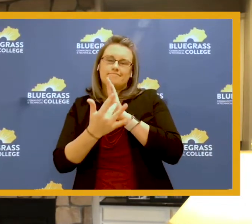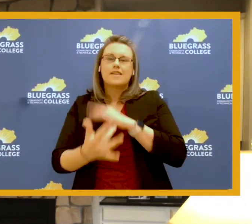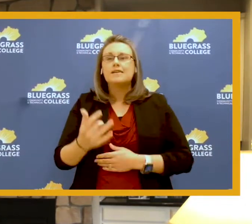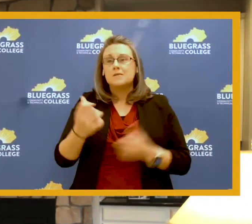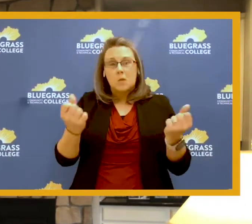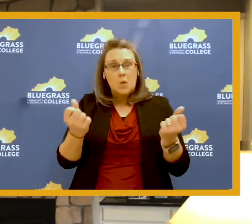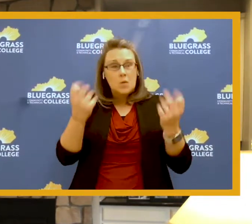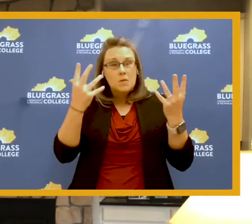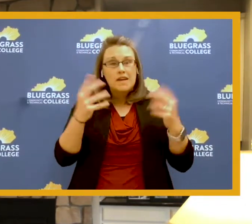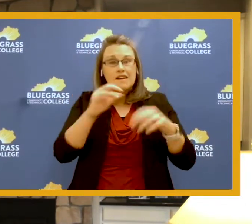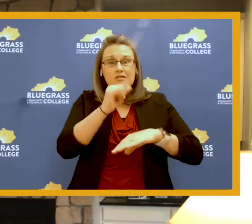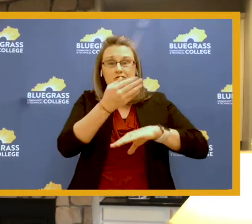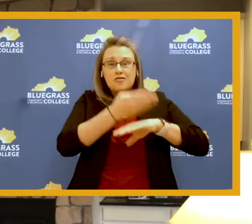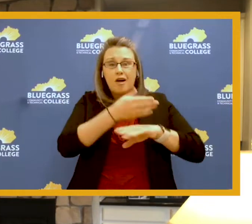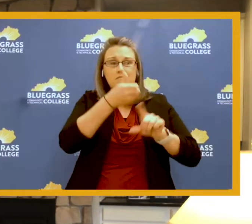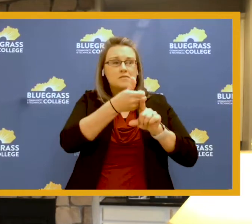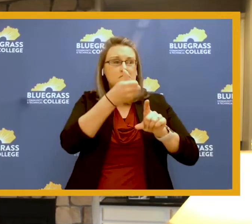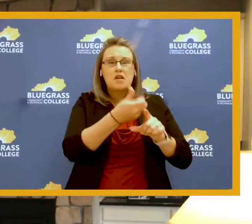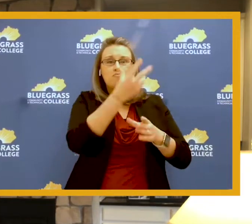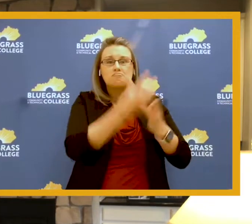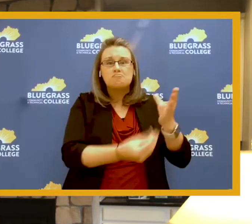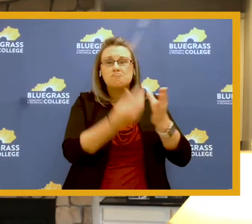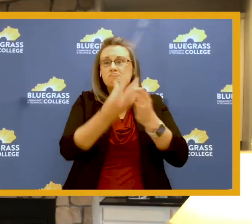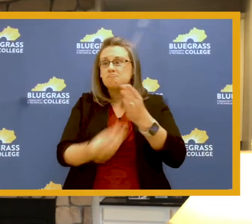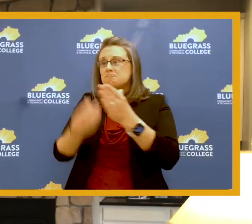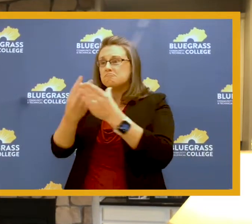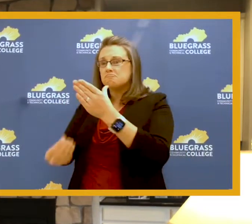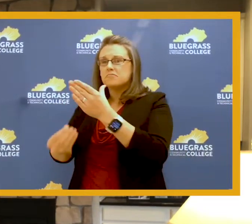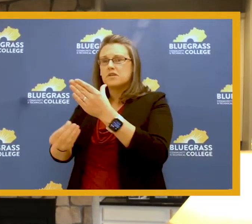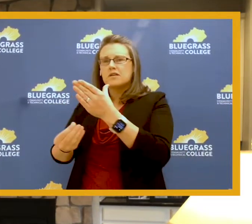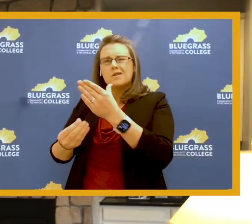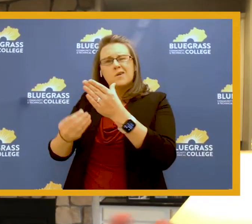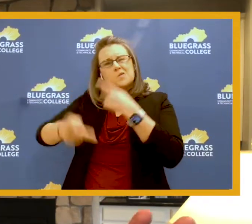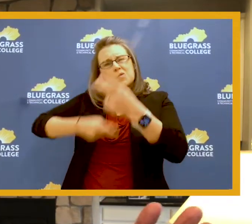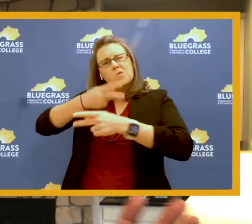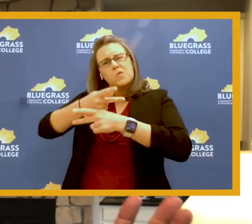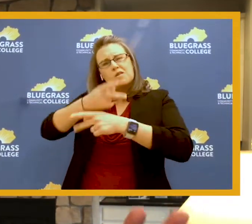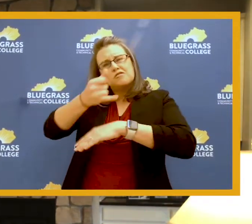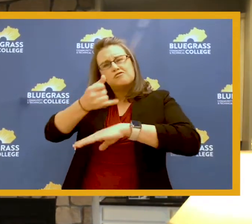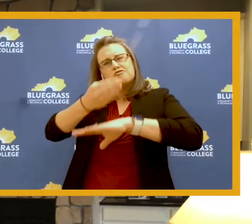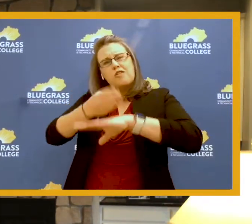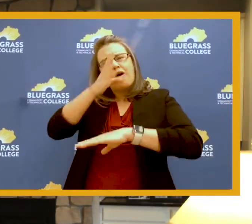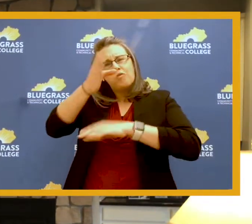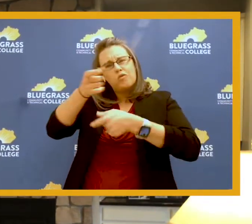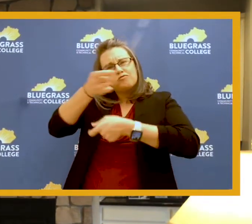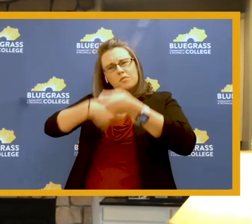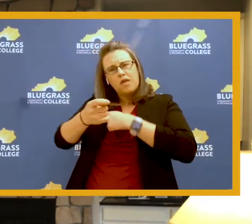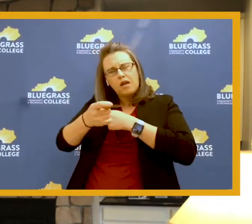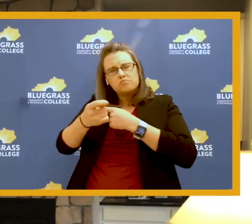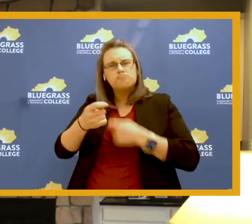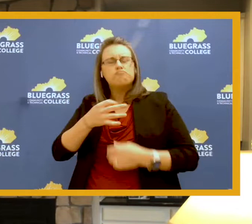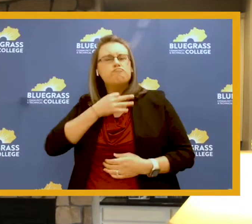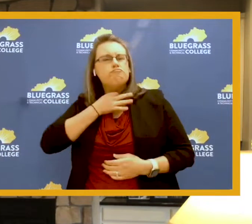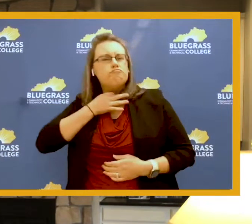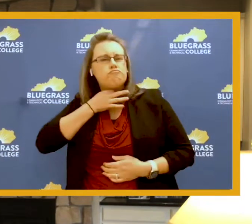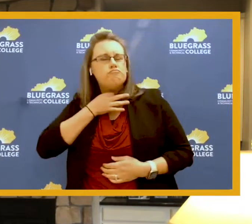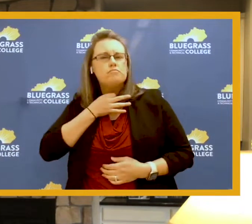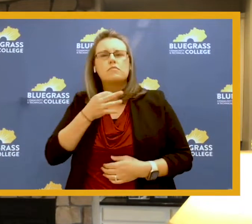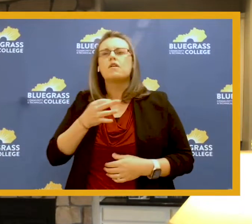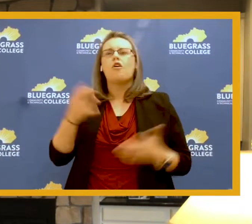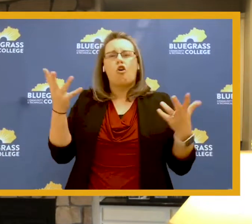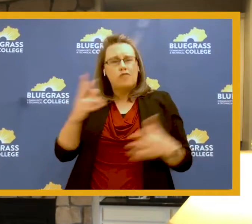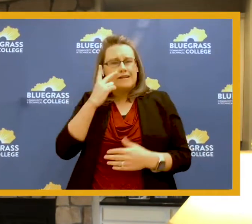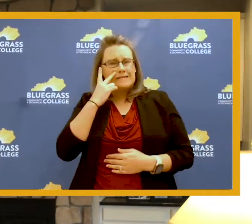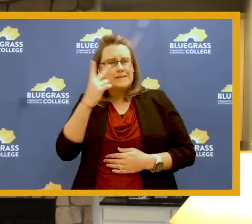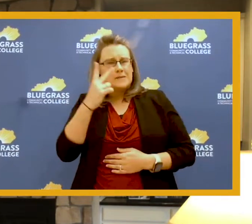really rendering many of those jobs obsolete. So what kind of jobs will replace them, then we ask? Already we're seeing